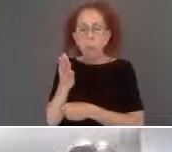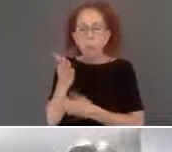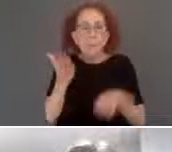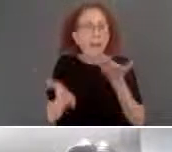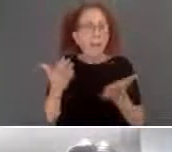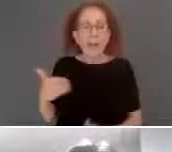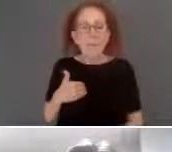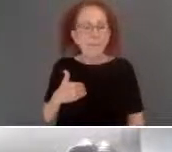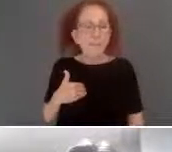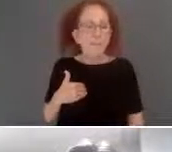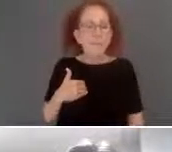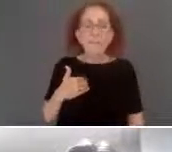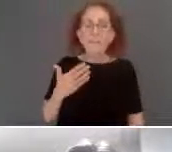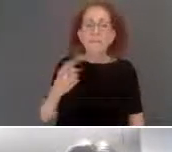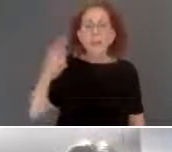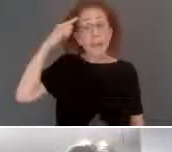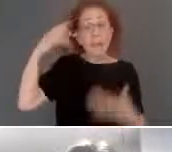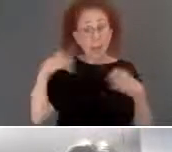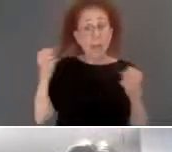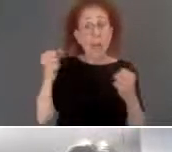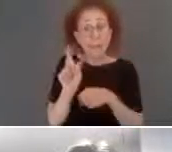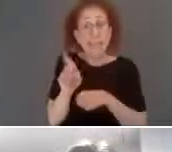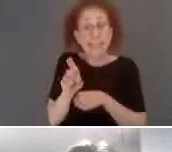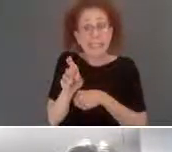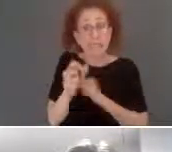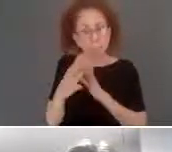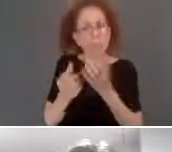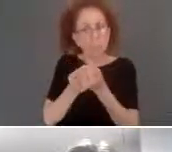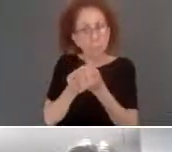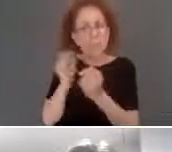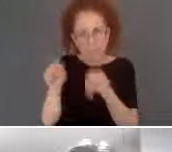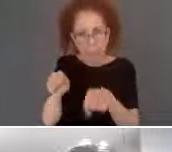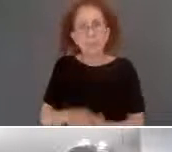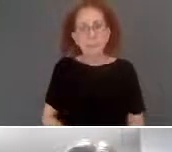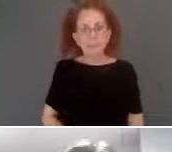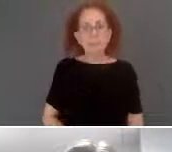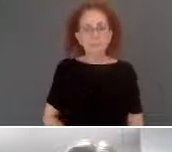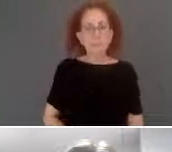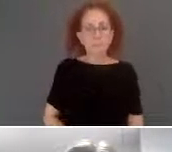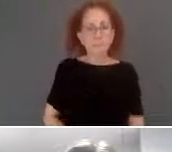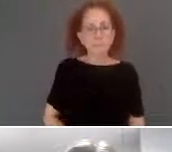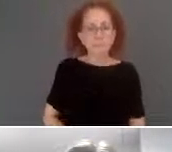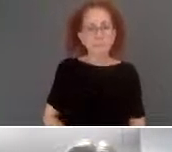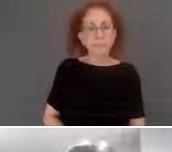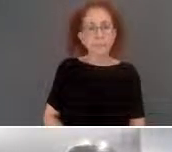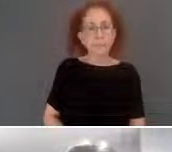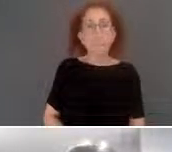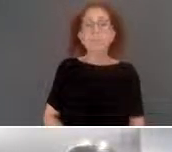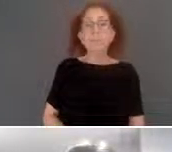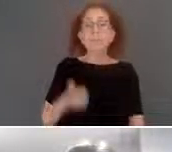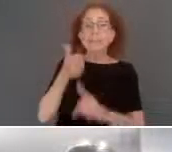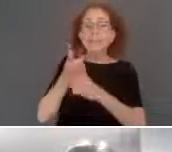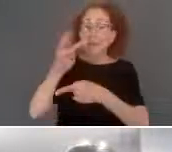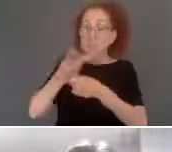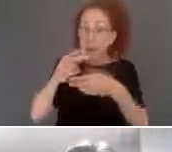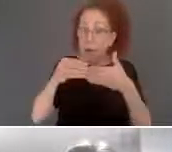have mental health needs. They help provide that support. Self-care guidance. We